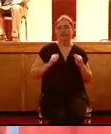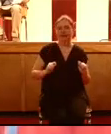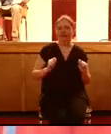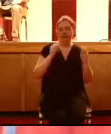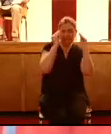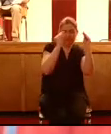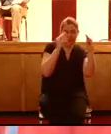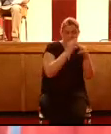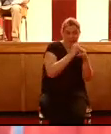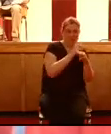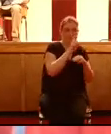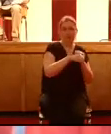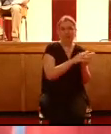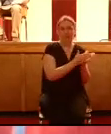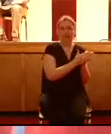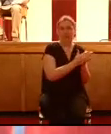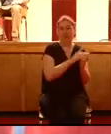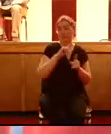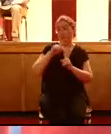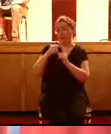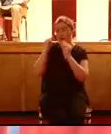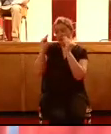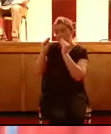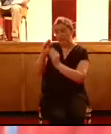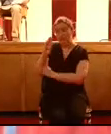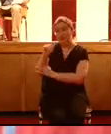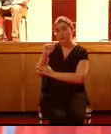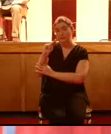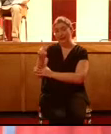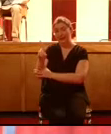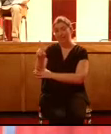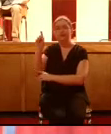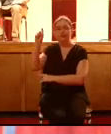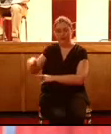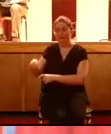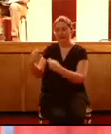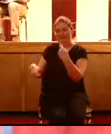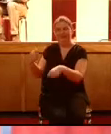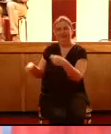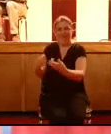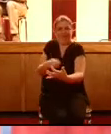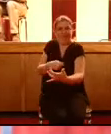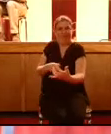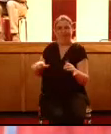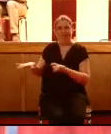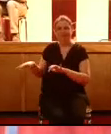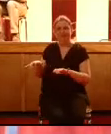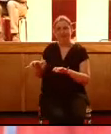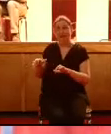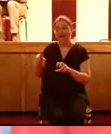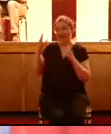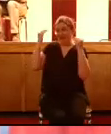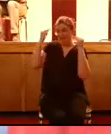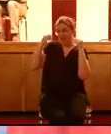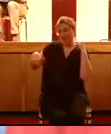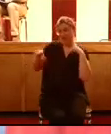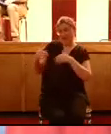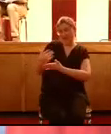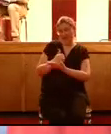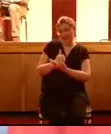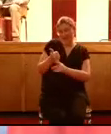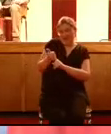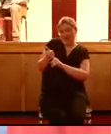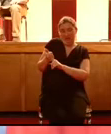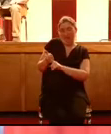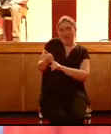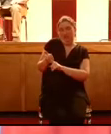books. If you're trying to teach band, you need instruments. And to expect them to raise it all on their own is unbelievable. They were spending the